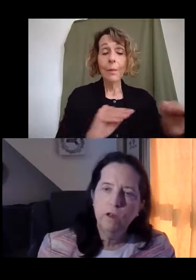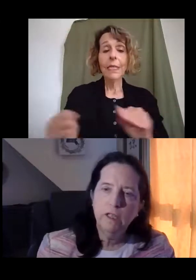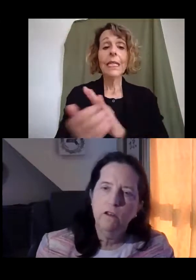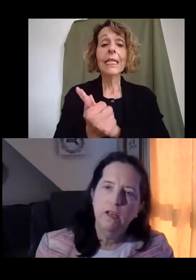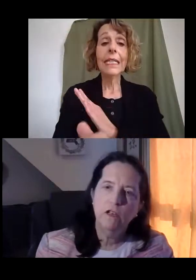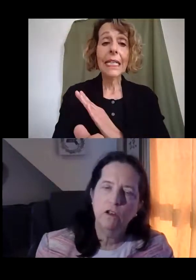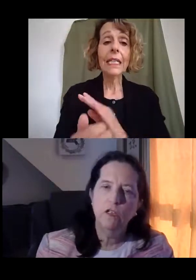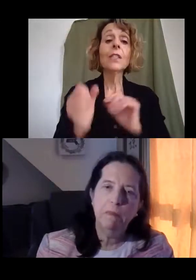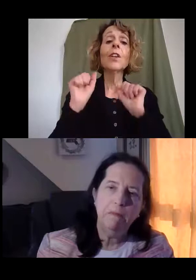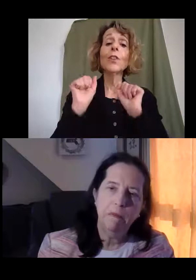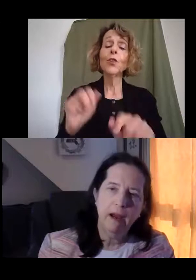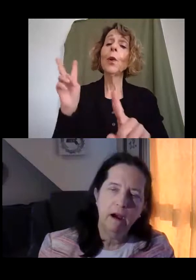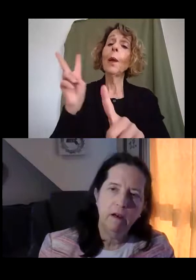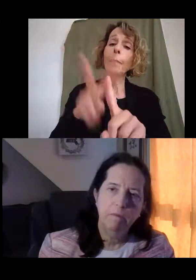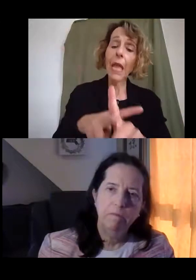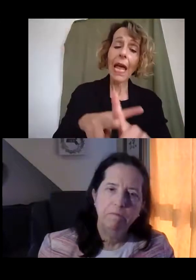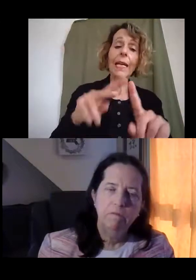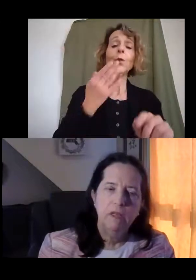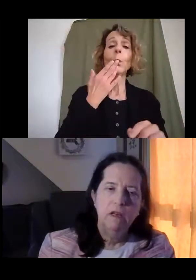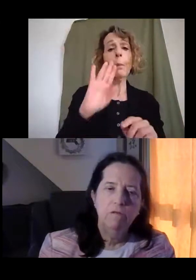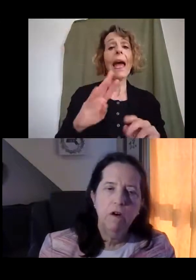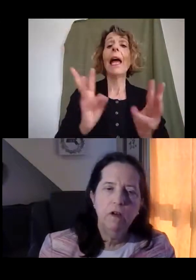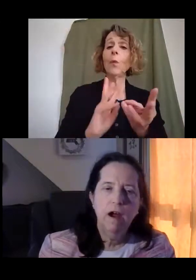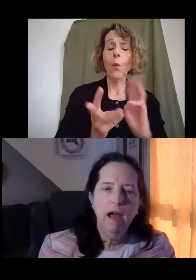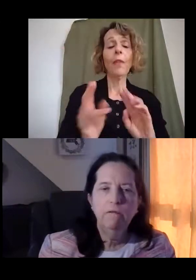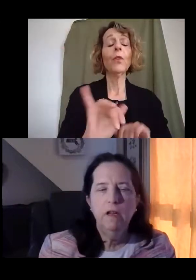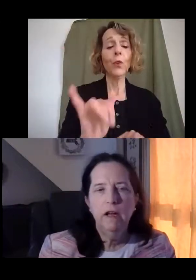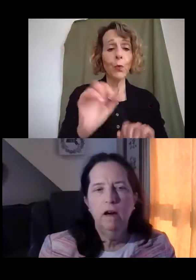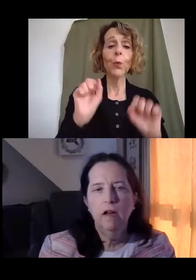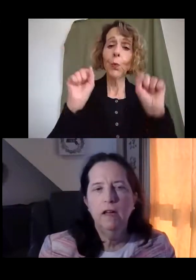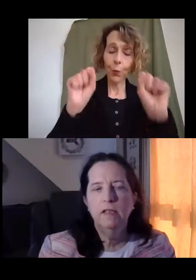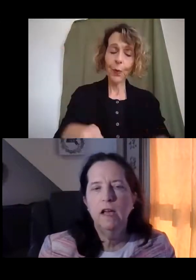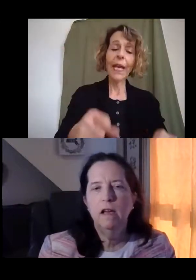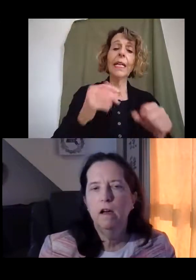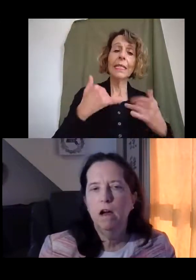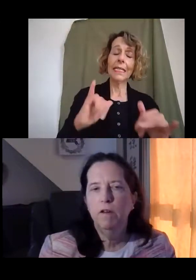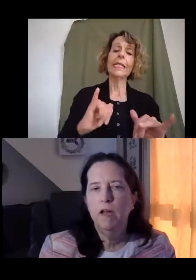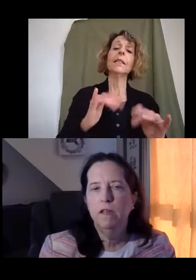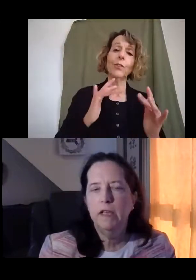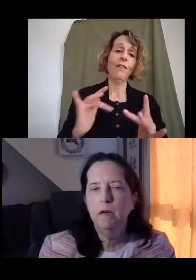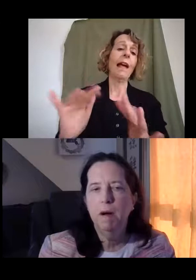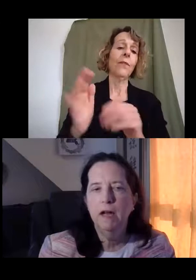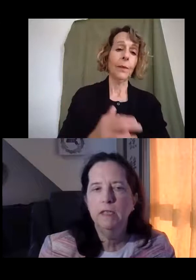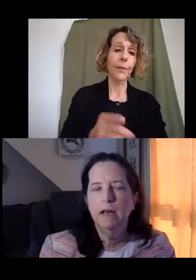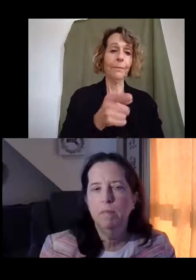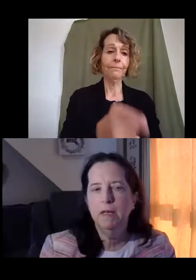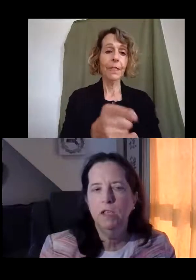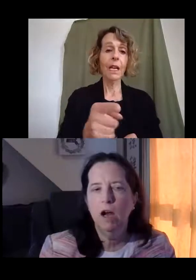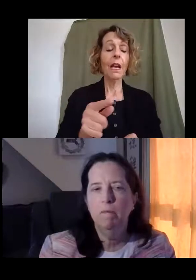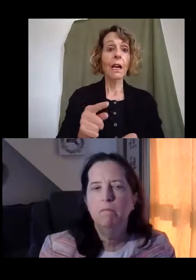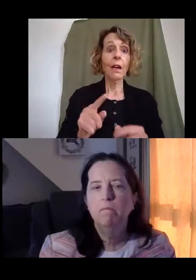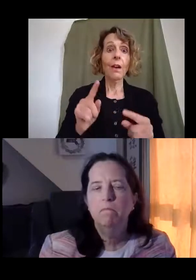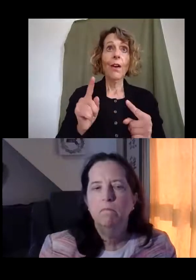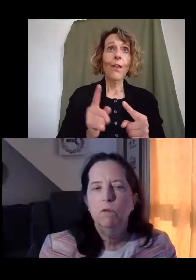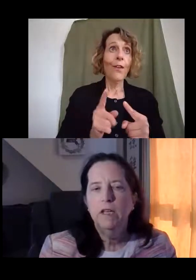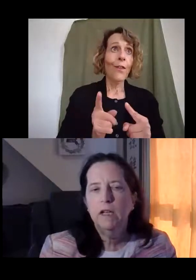The first thing you need to do is be prepared. The photograph here is of a city bus at a bus